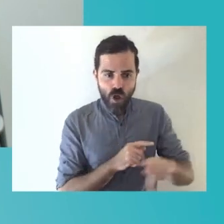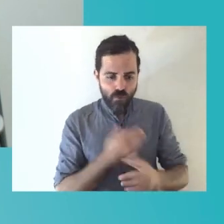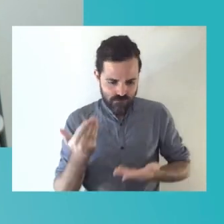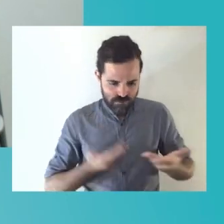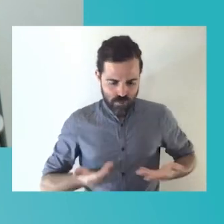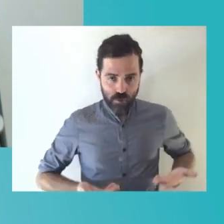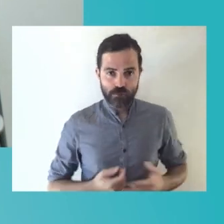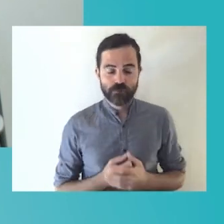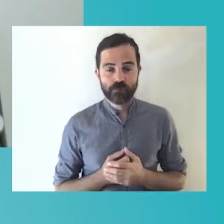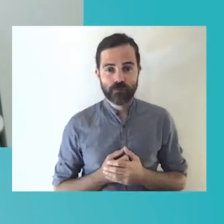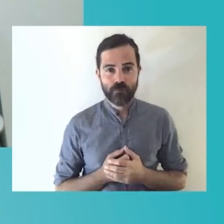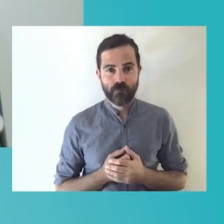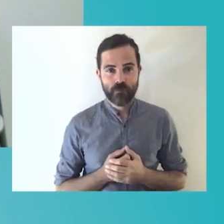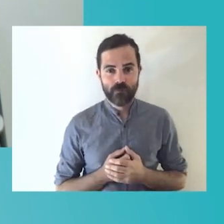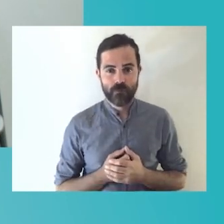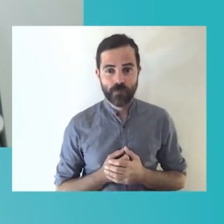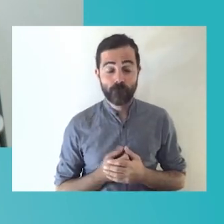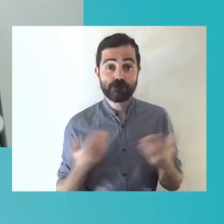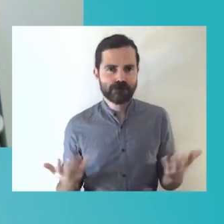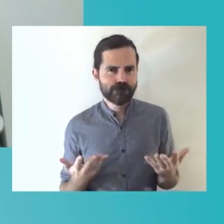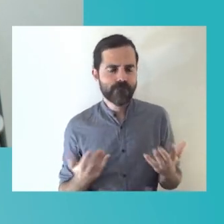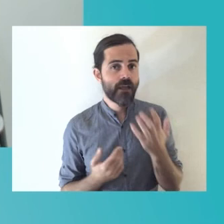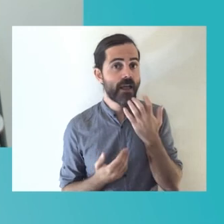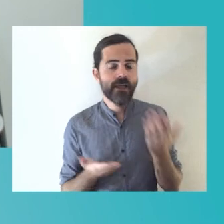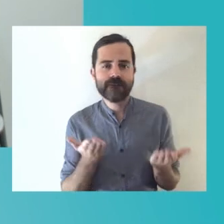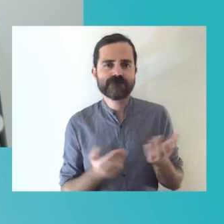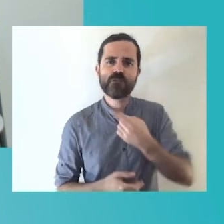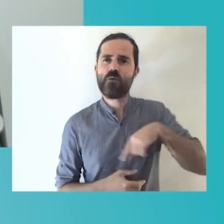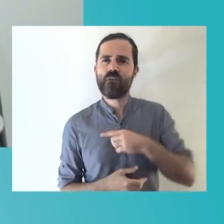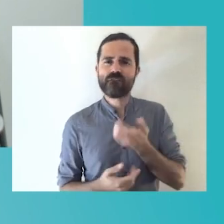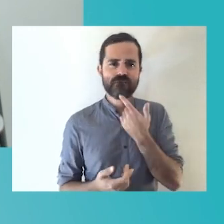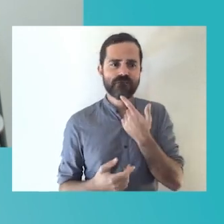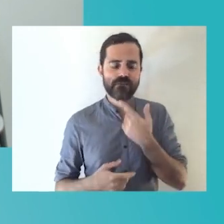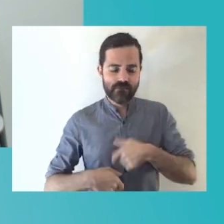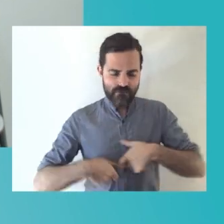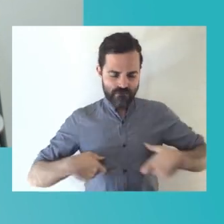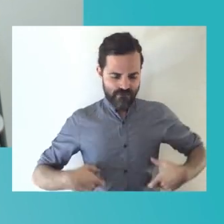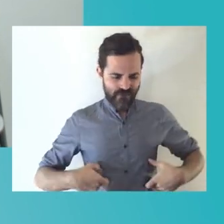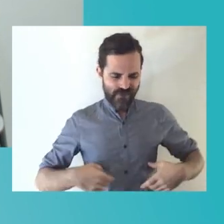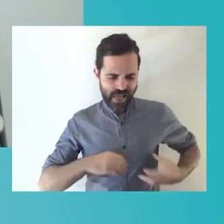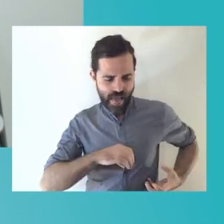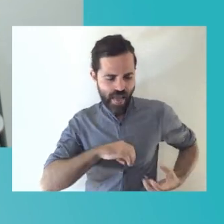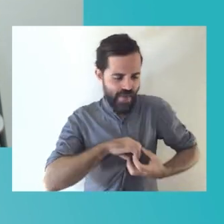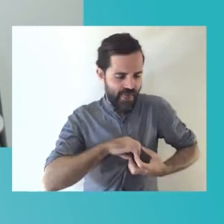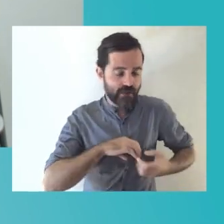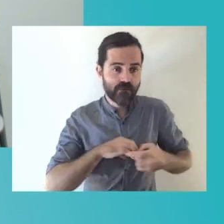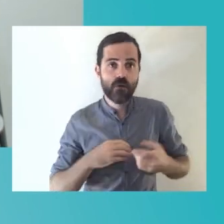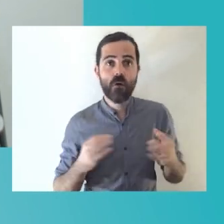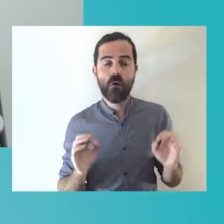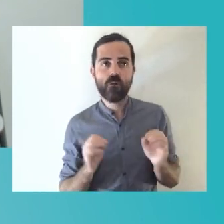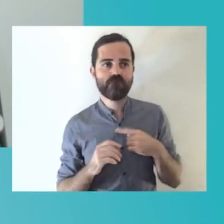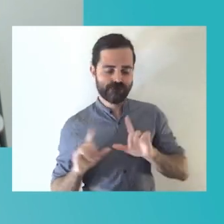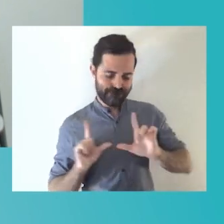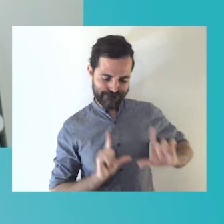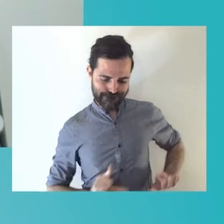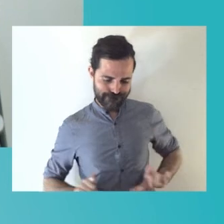1% will evolve to cancer. What happens then if we are one of those people with a lesion and we don't know it, and we get a CT scan or an